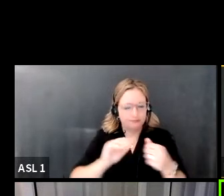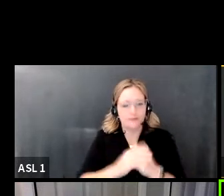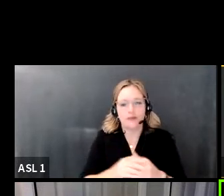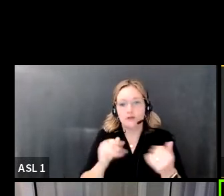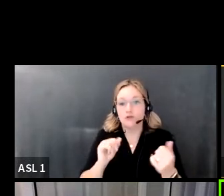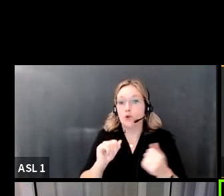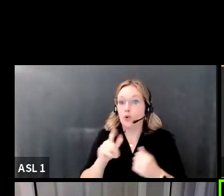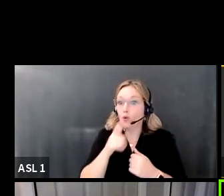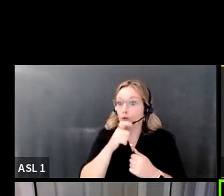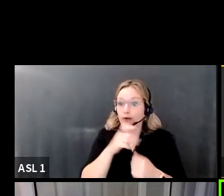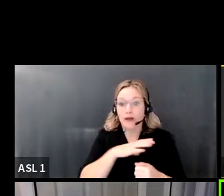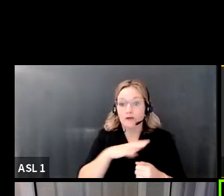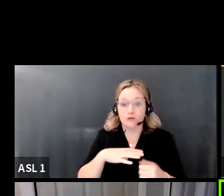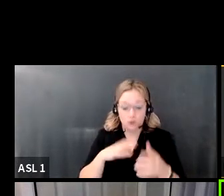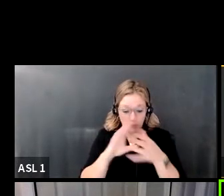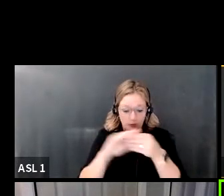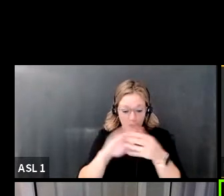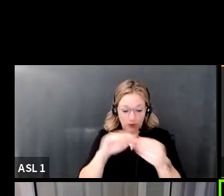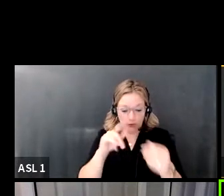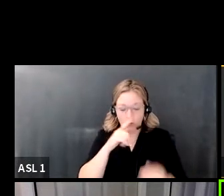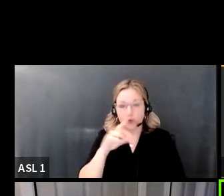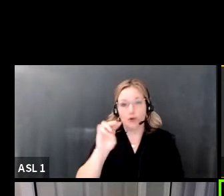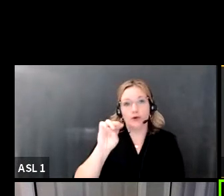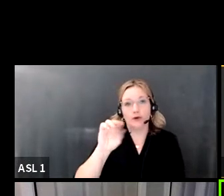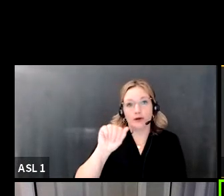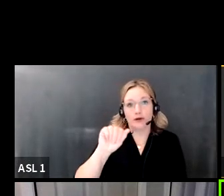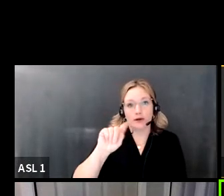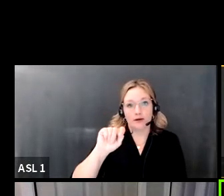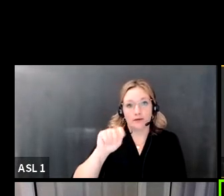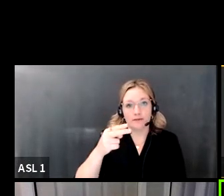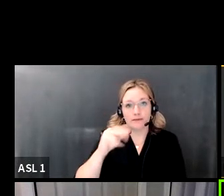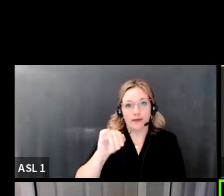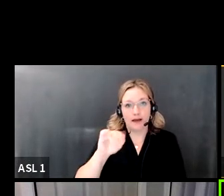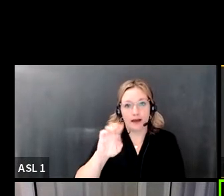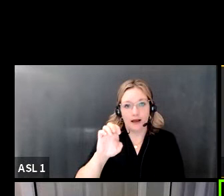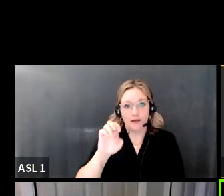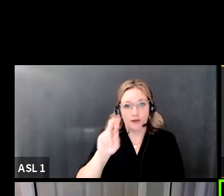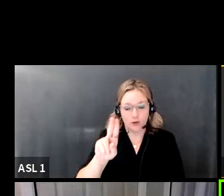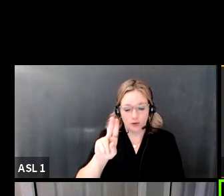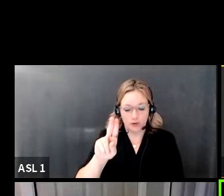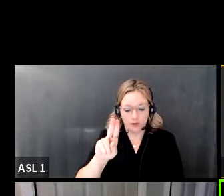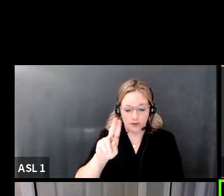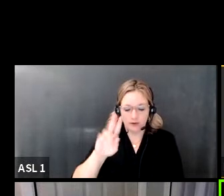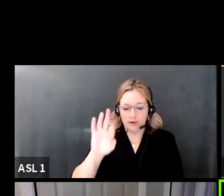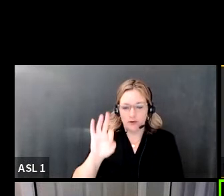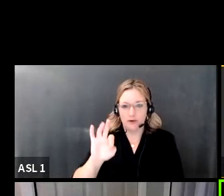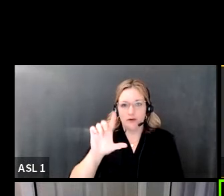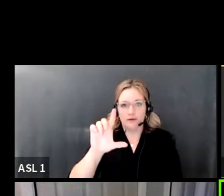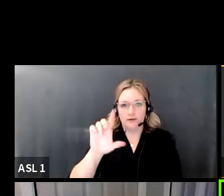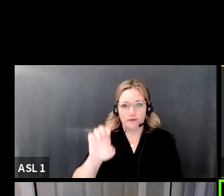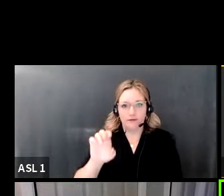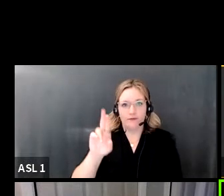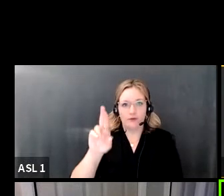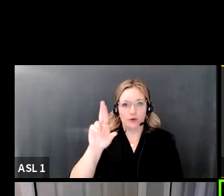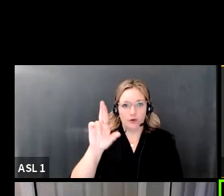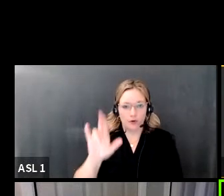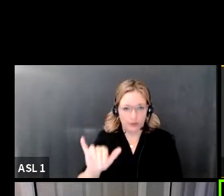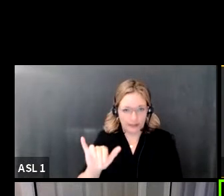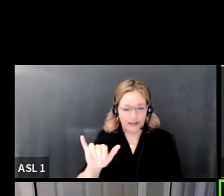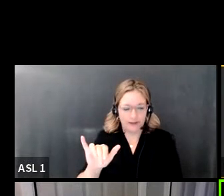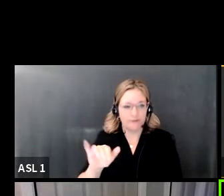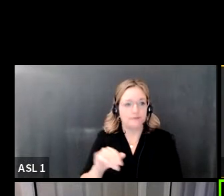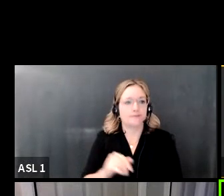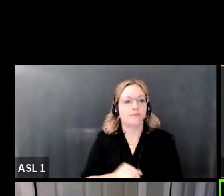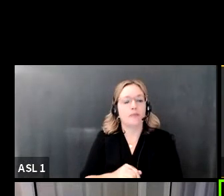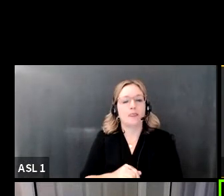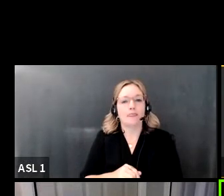flurry who has registered to uh to speak and i've just been advised through the wonders